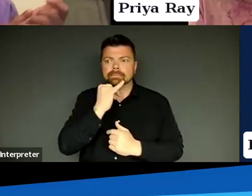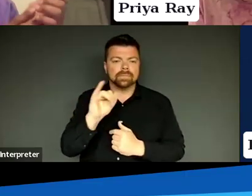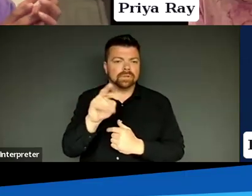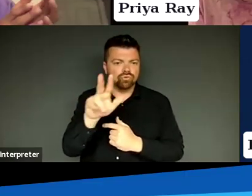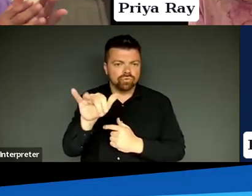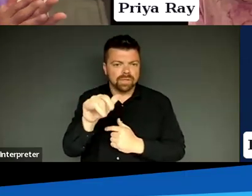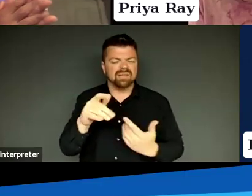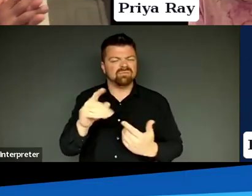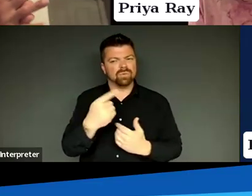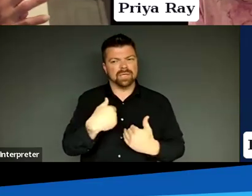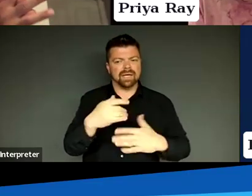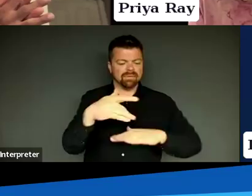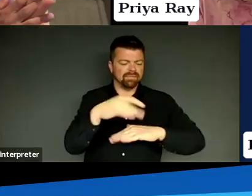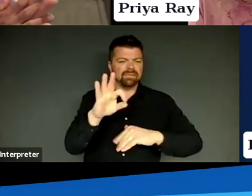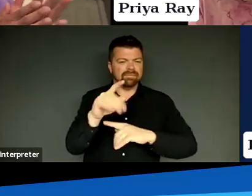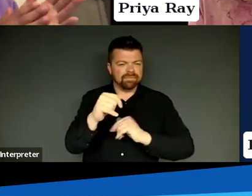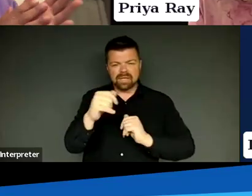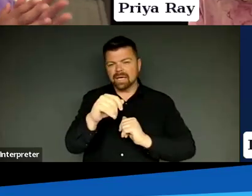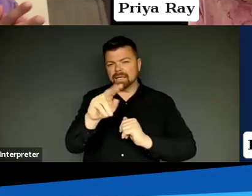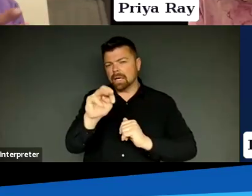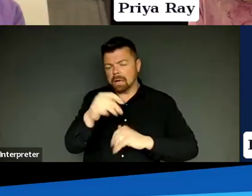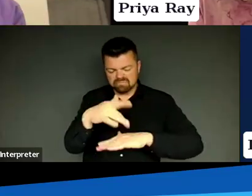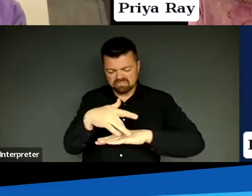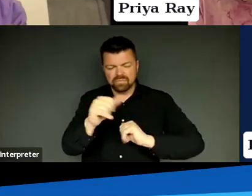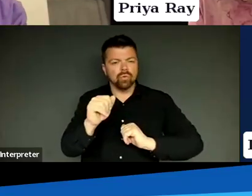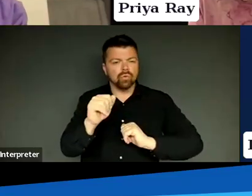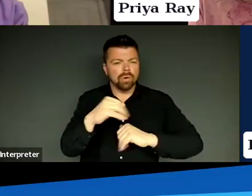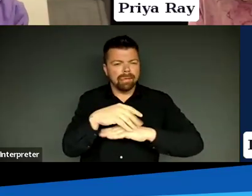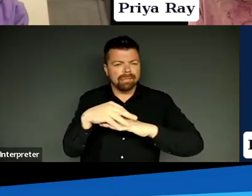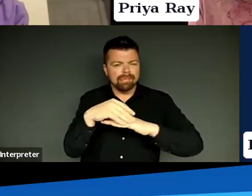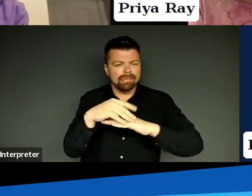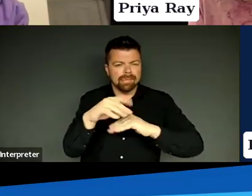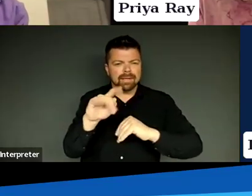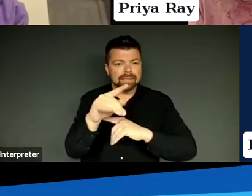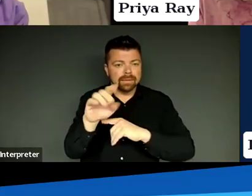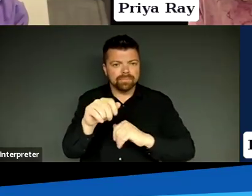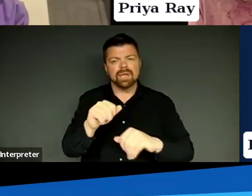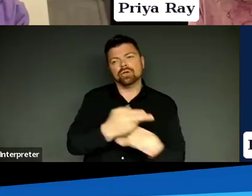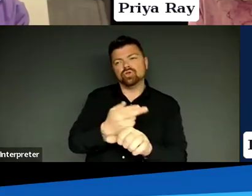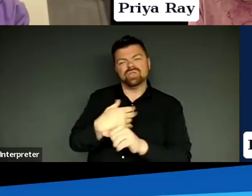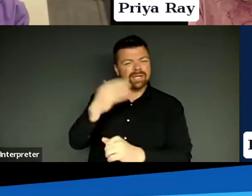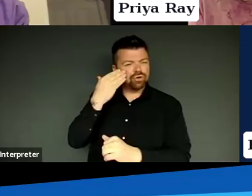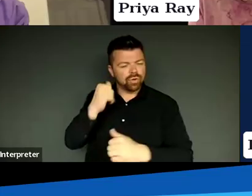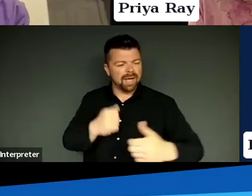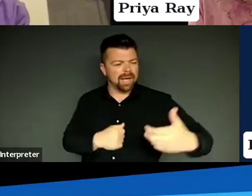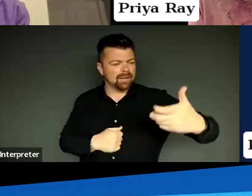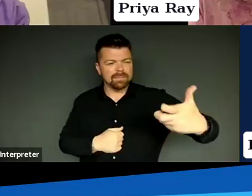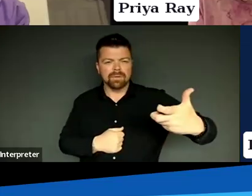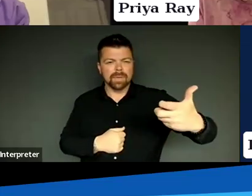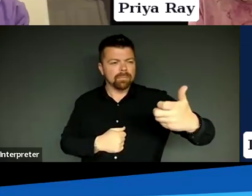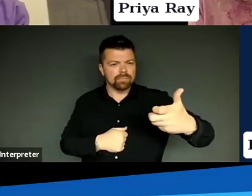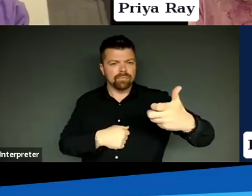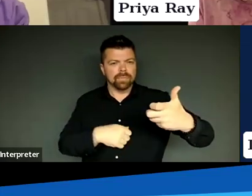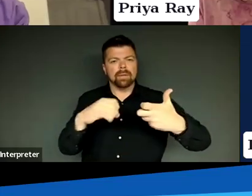in my feet. I use one of those massage guns. I just put it on the bottom